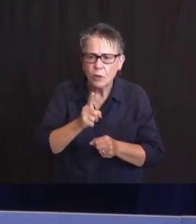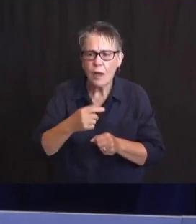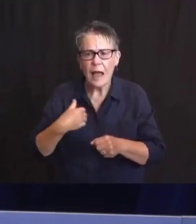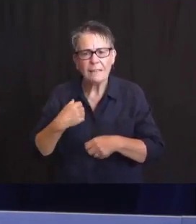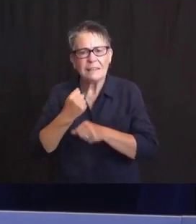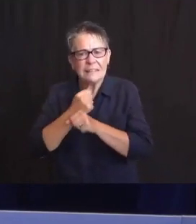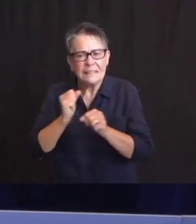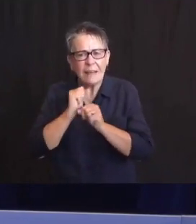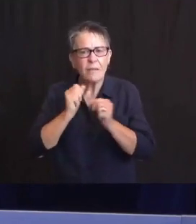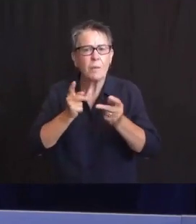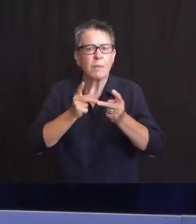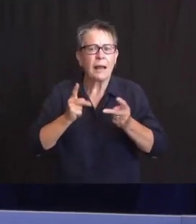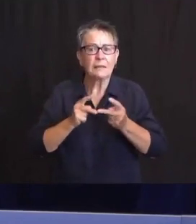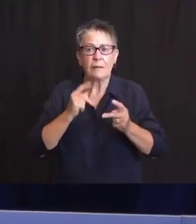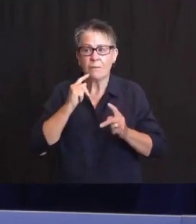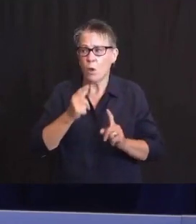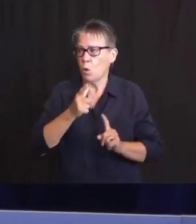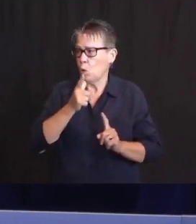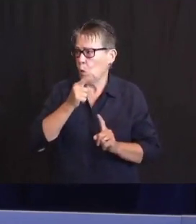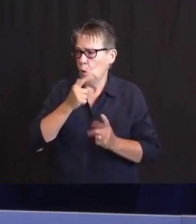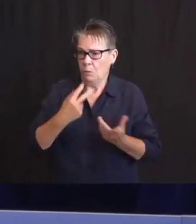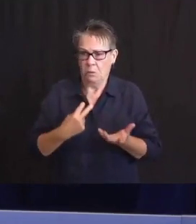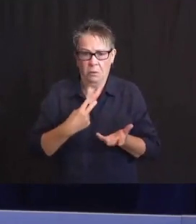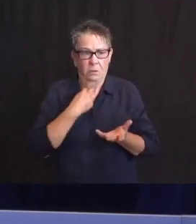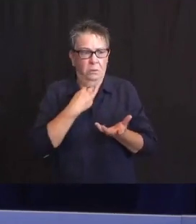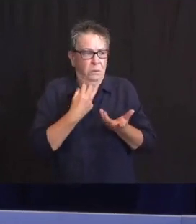other COVID-19 related activities.